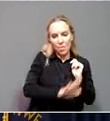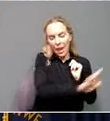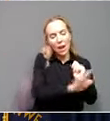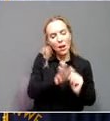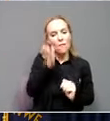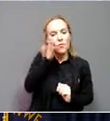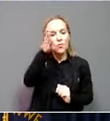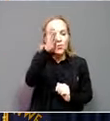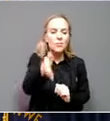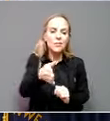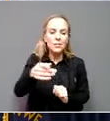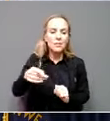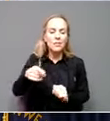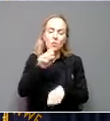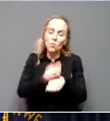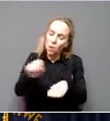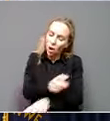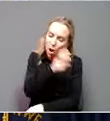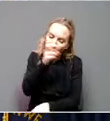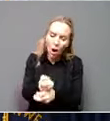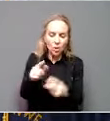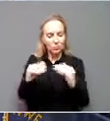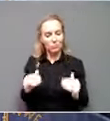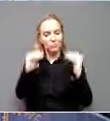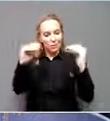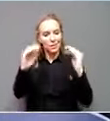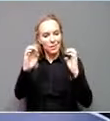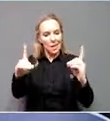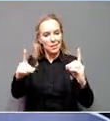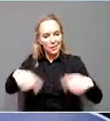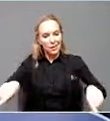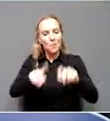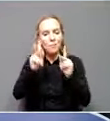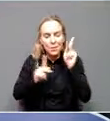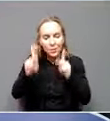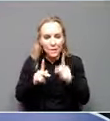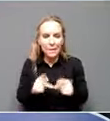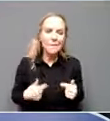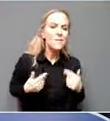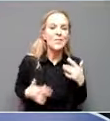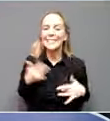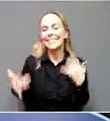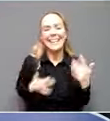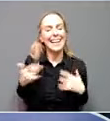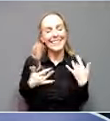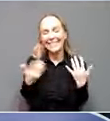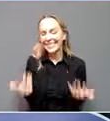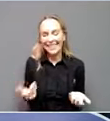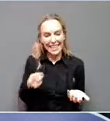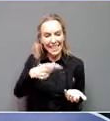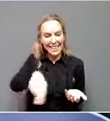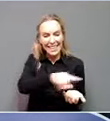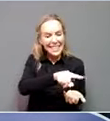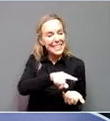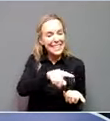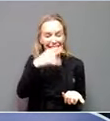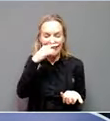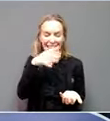hard as they can to better the education of our folks. We're really excited about this, and I tell you what, these kids today were excited